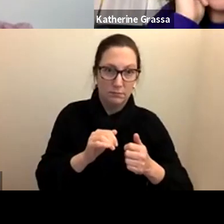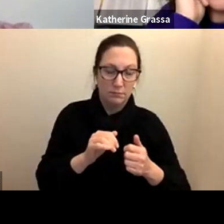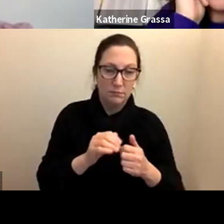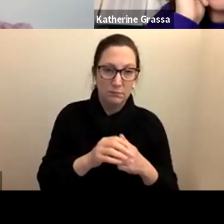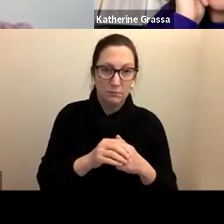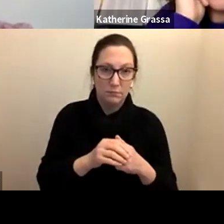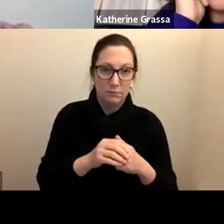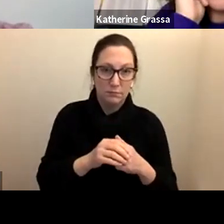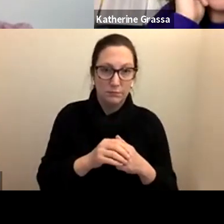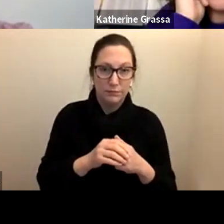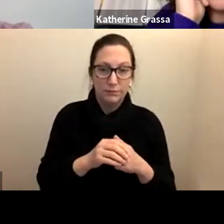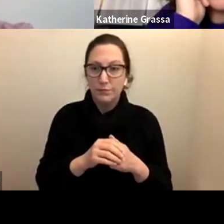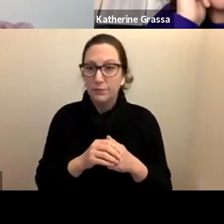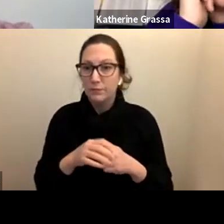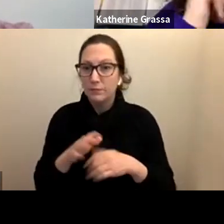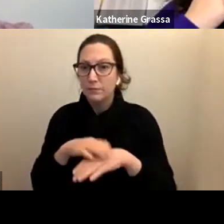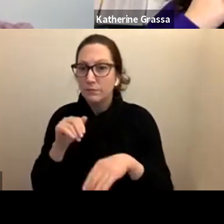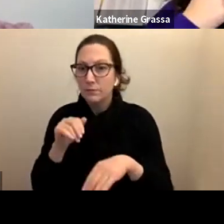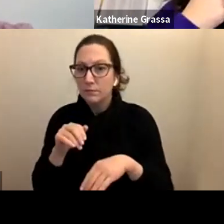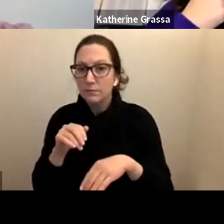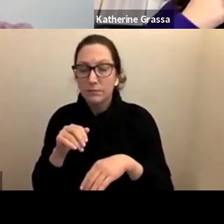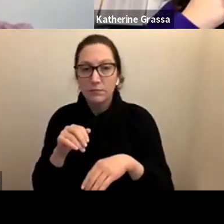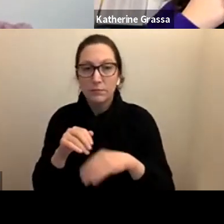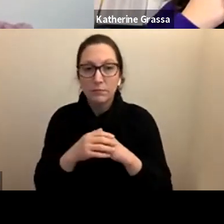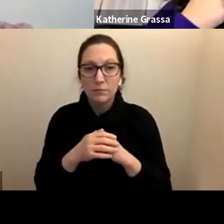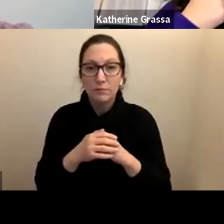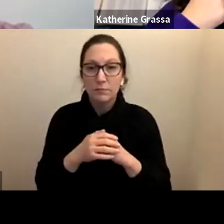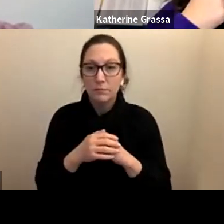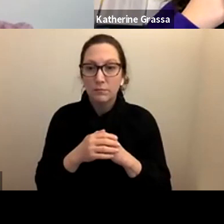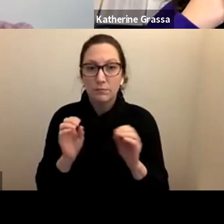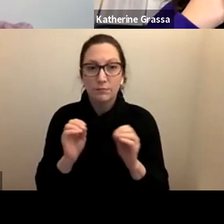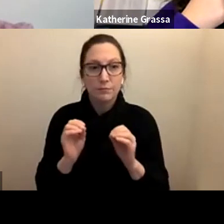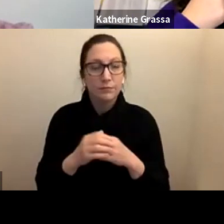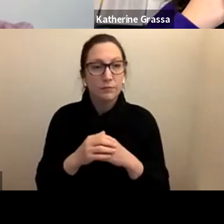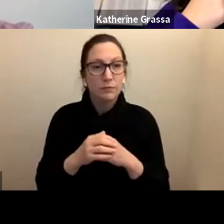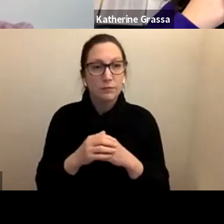Mr. Acevedo? No? Okay.